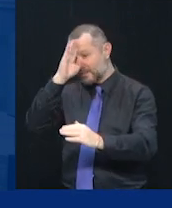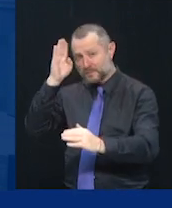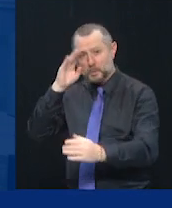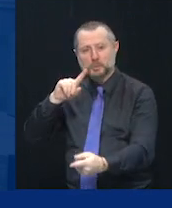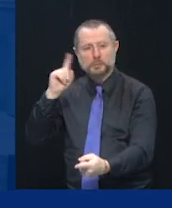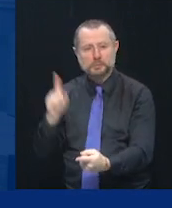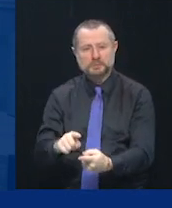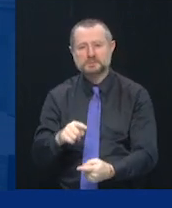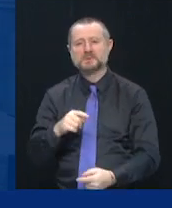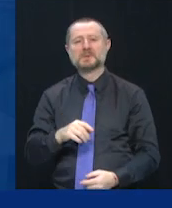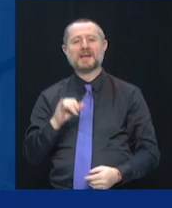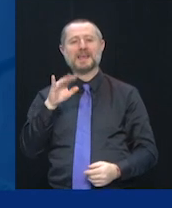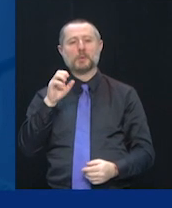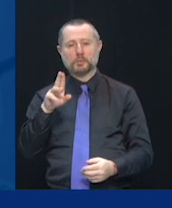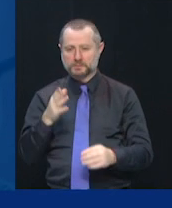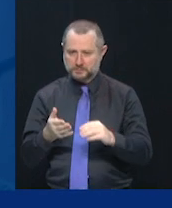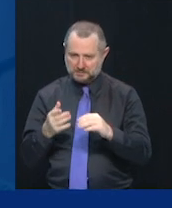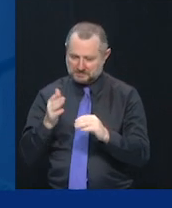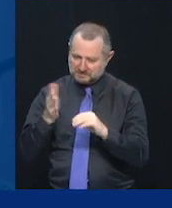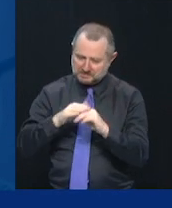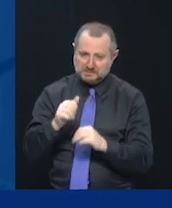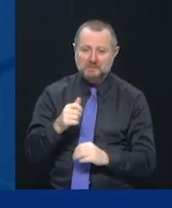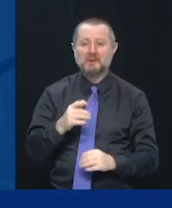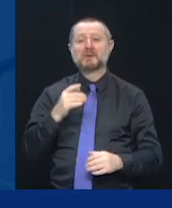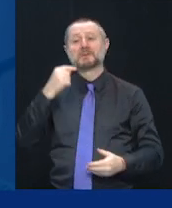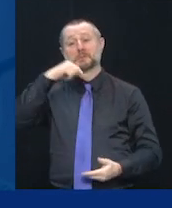up 10, intubations up 14.